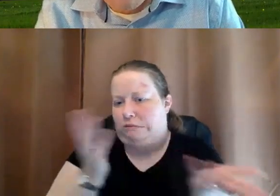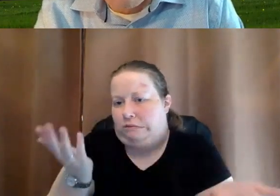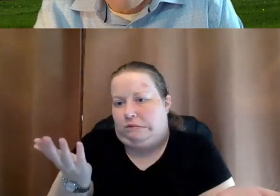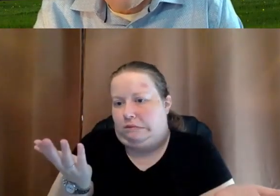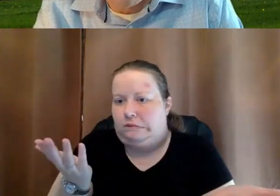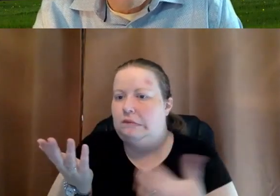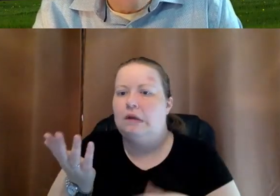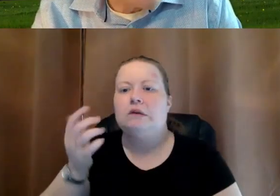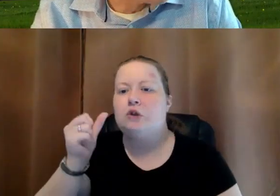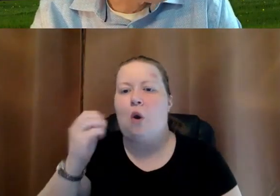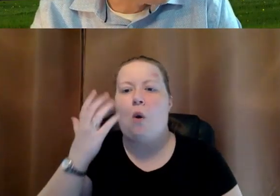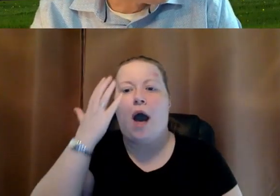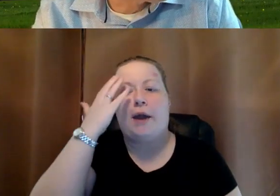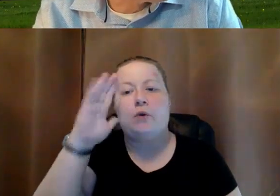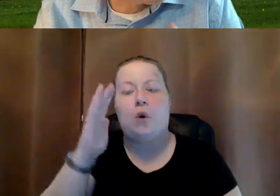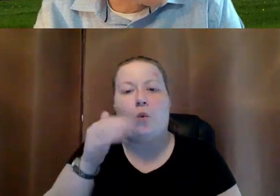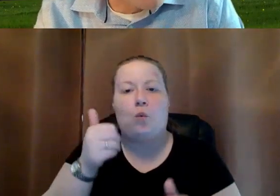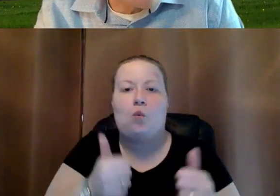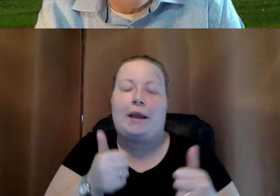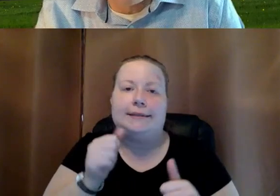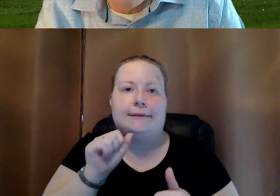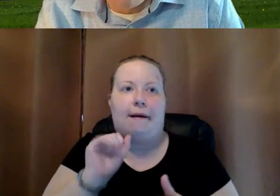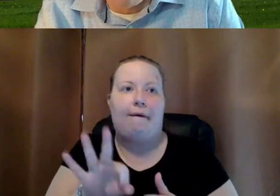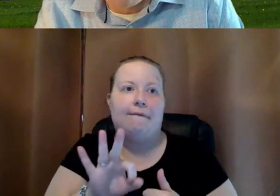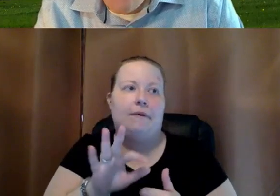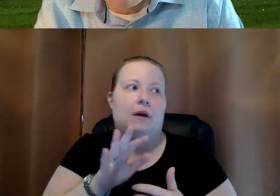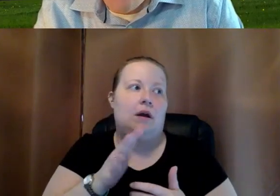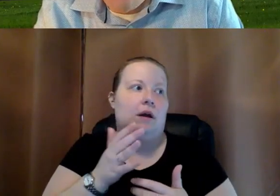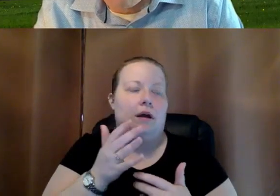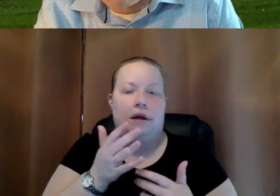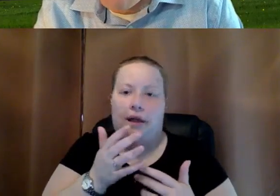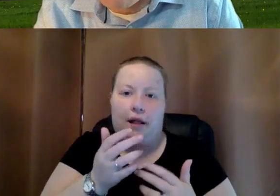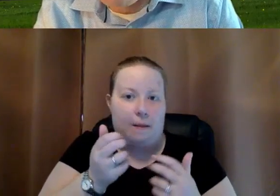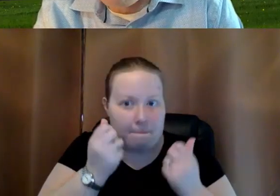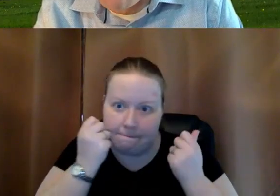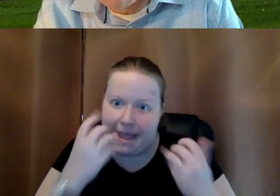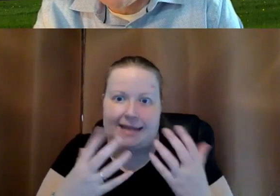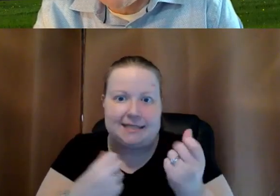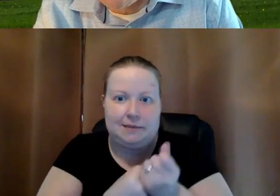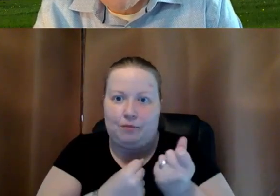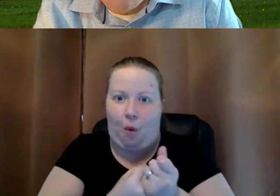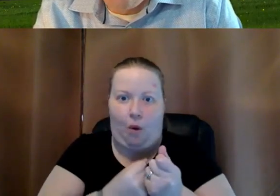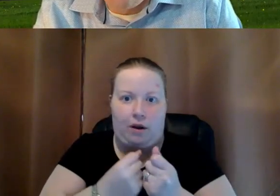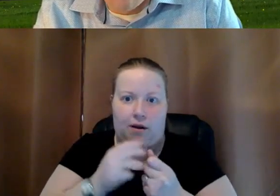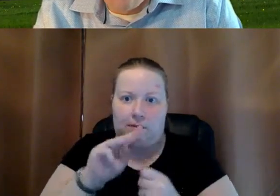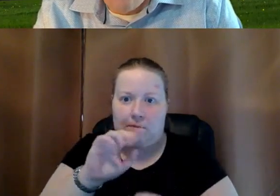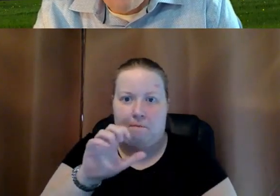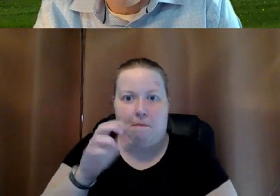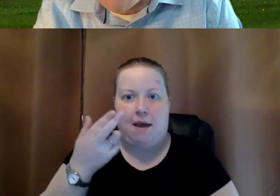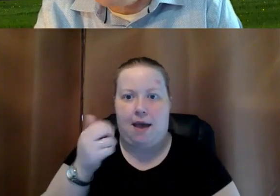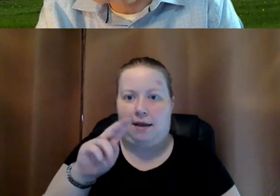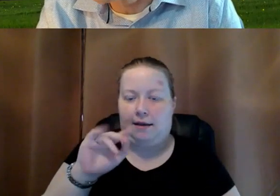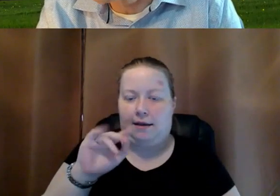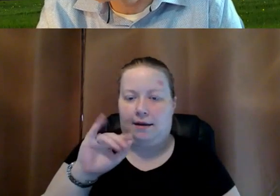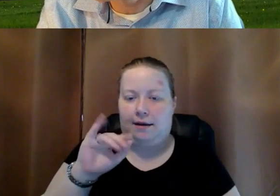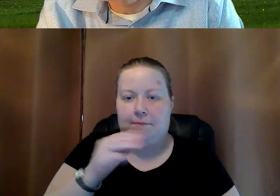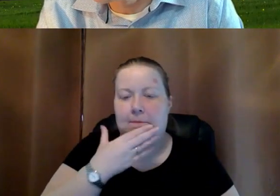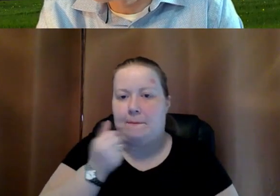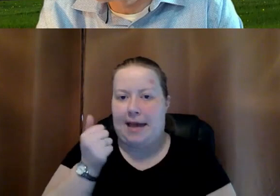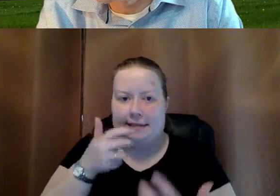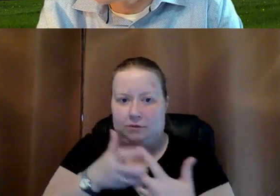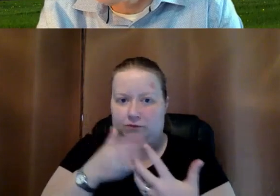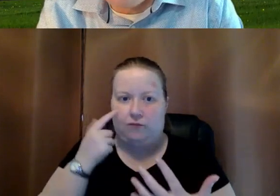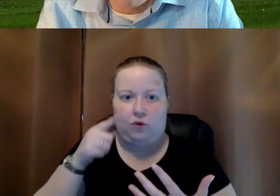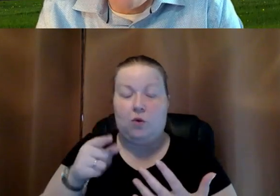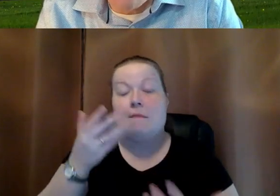the many, I guess, support mechanisms that are out there would be most suitable for you. Perhaps the easiest thing for